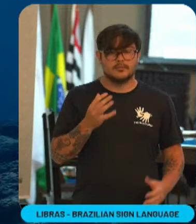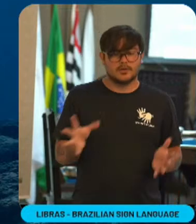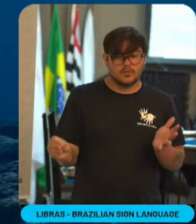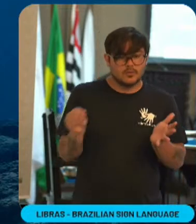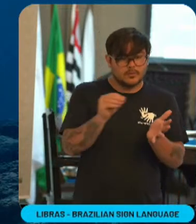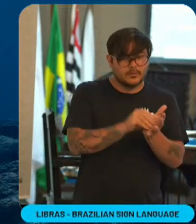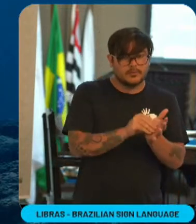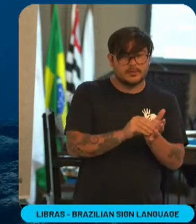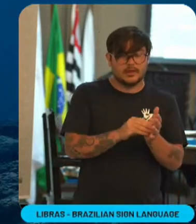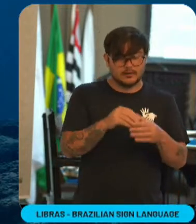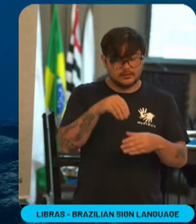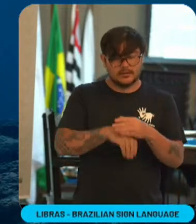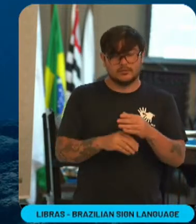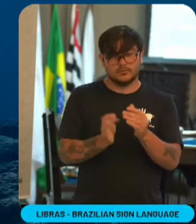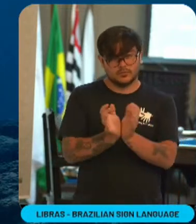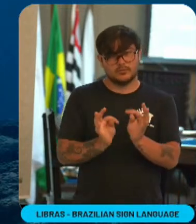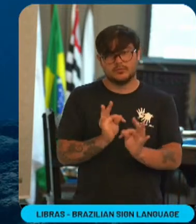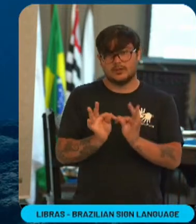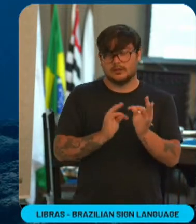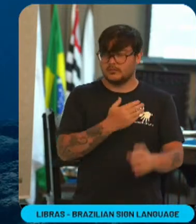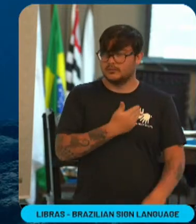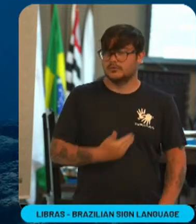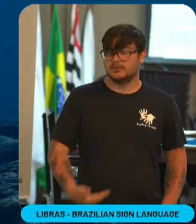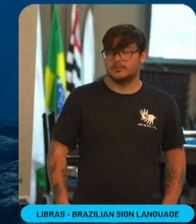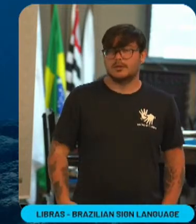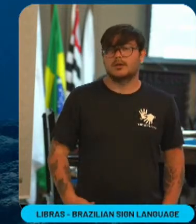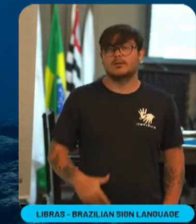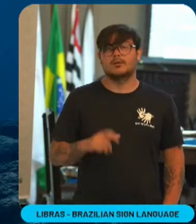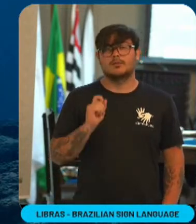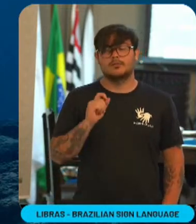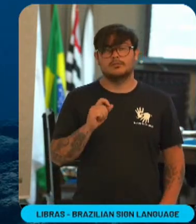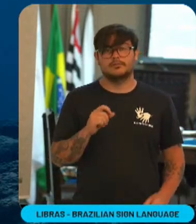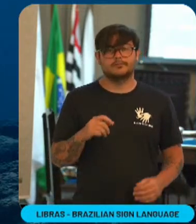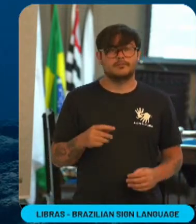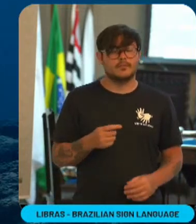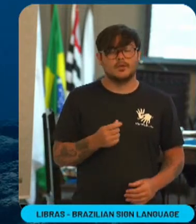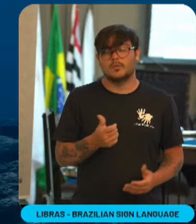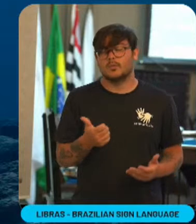with the academia to increase the expertise of the